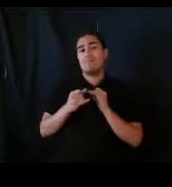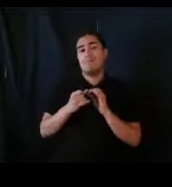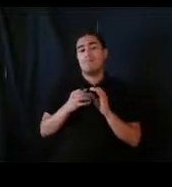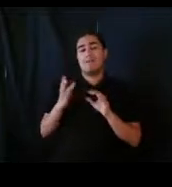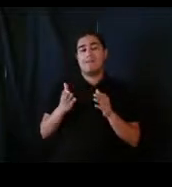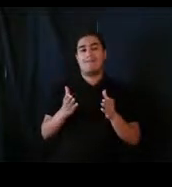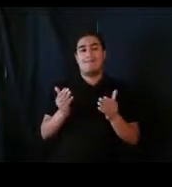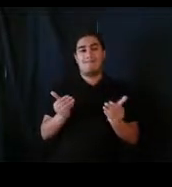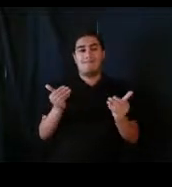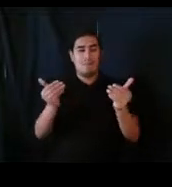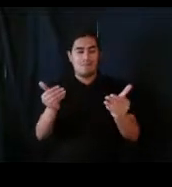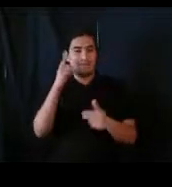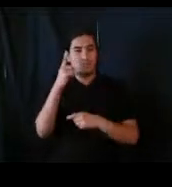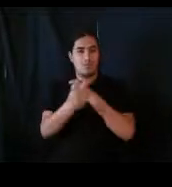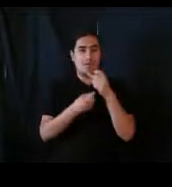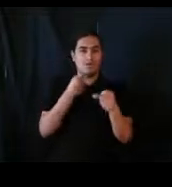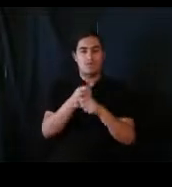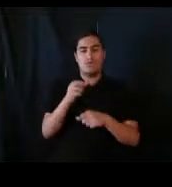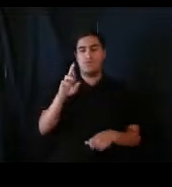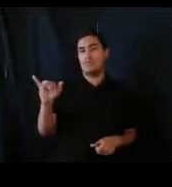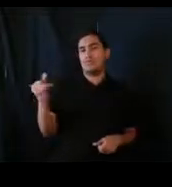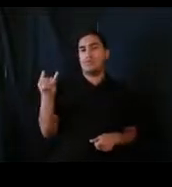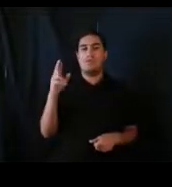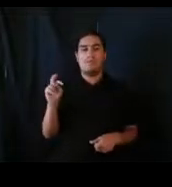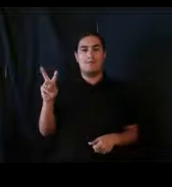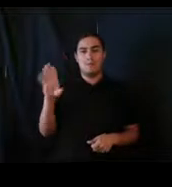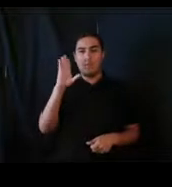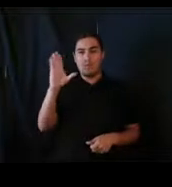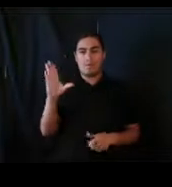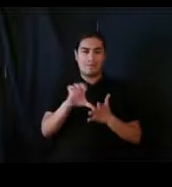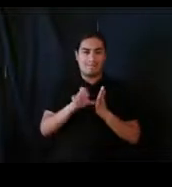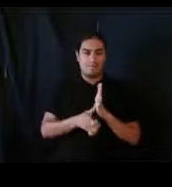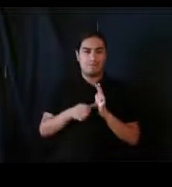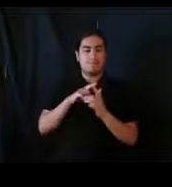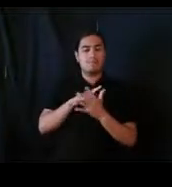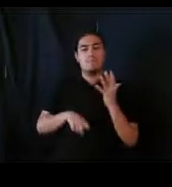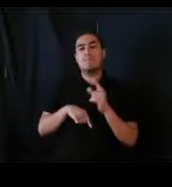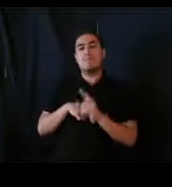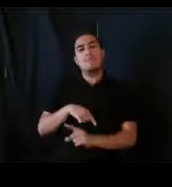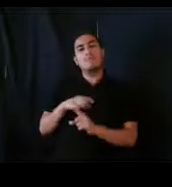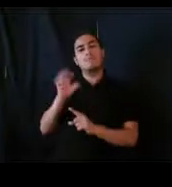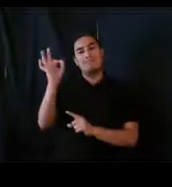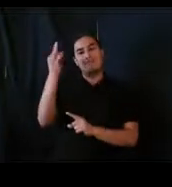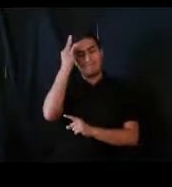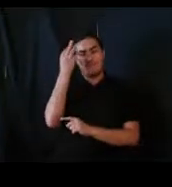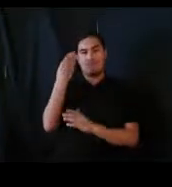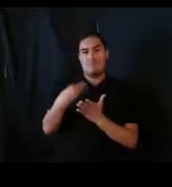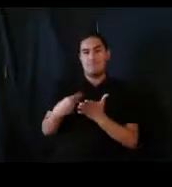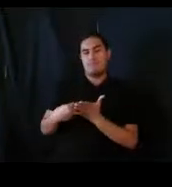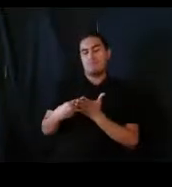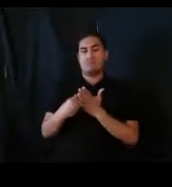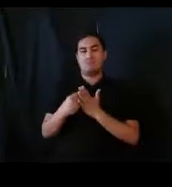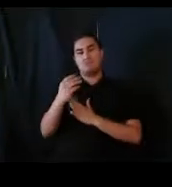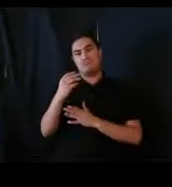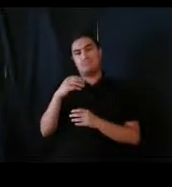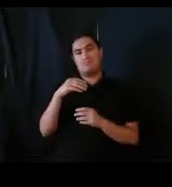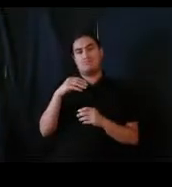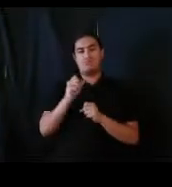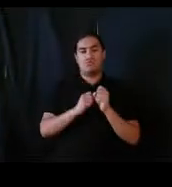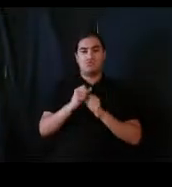one year anniversary of iij in november we will soon be highlighting some federally funded infrastructure projects throughout the